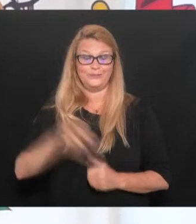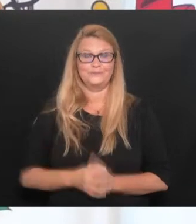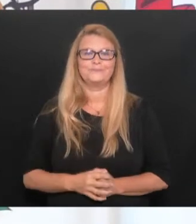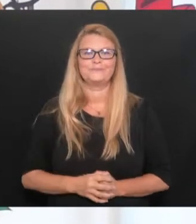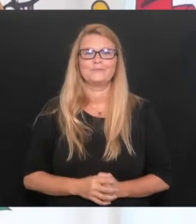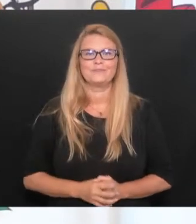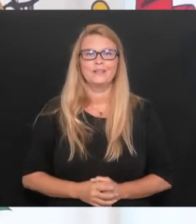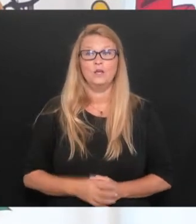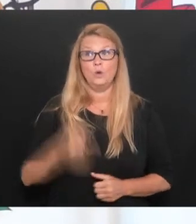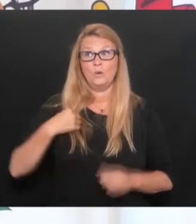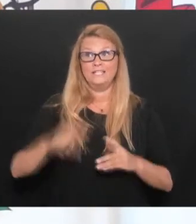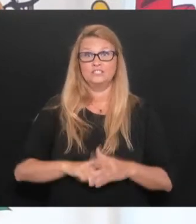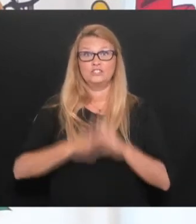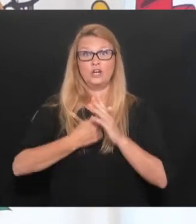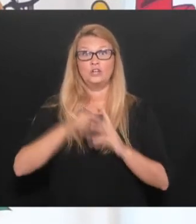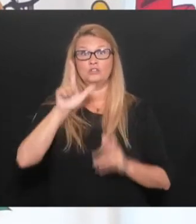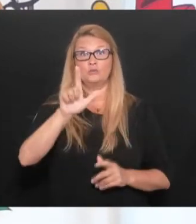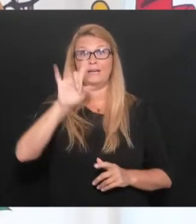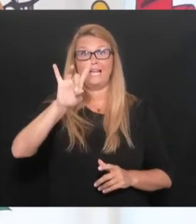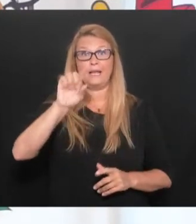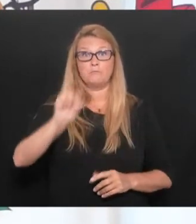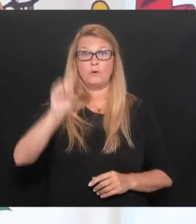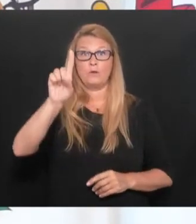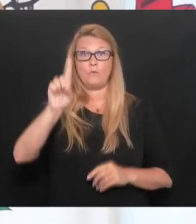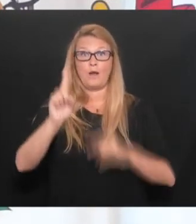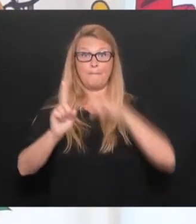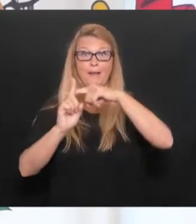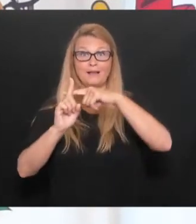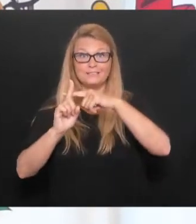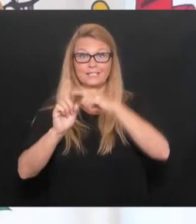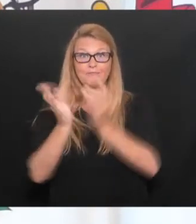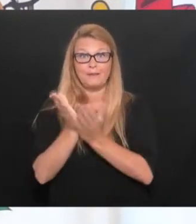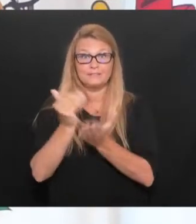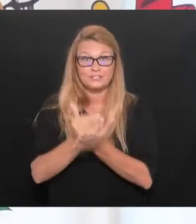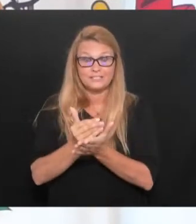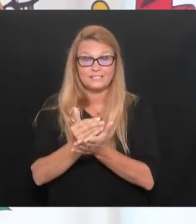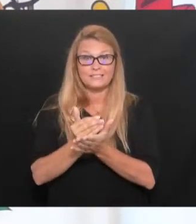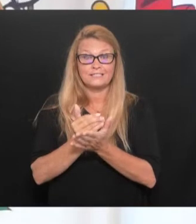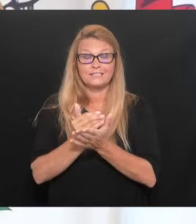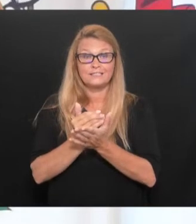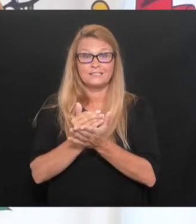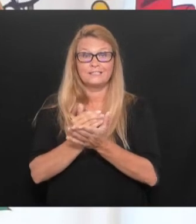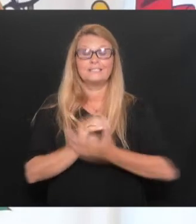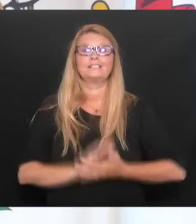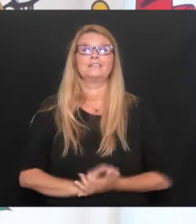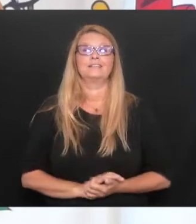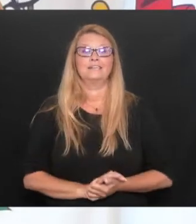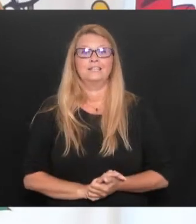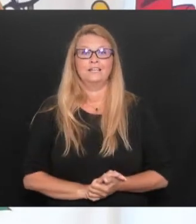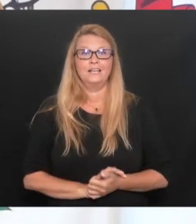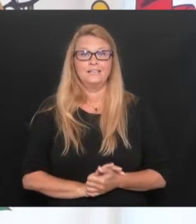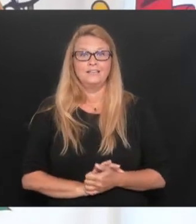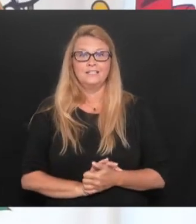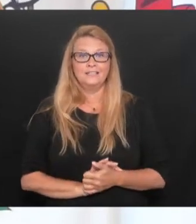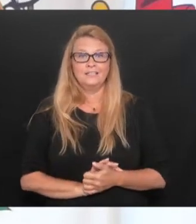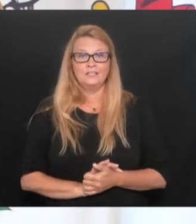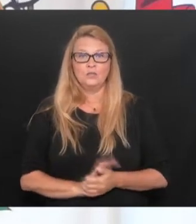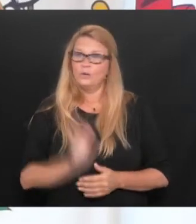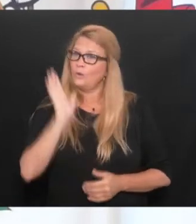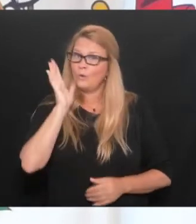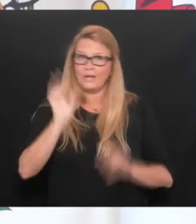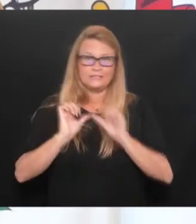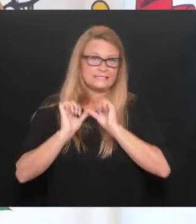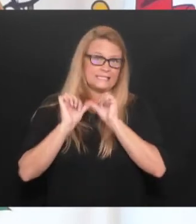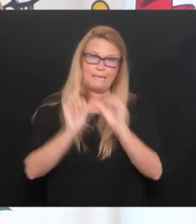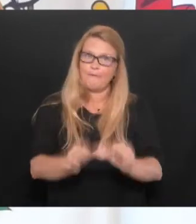with a 28.1% surplus and or $1 million surplus, and we're just gonna keep